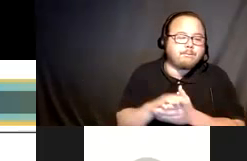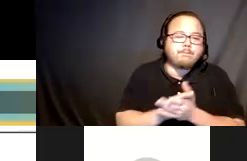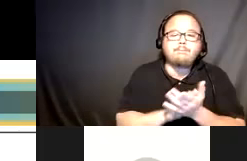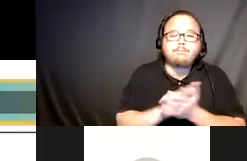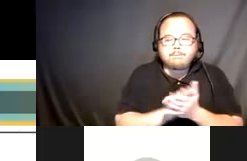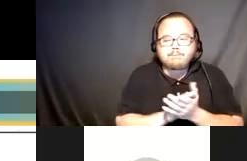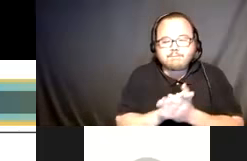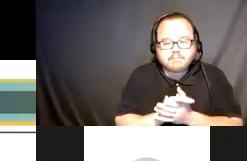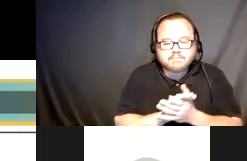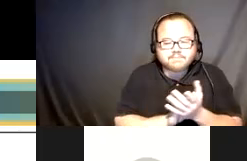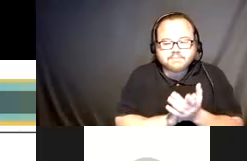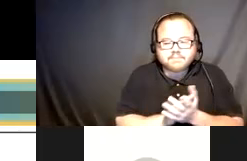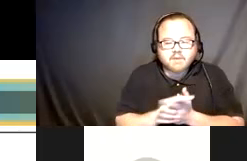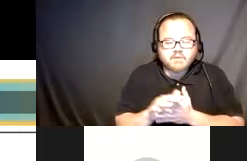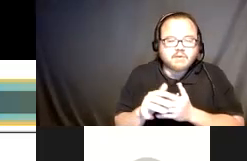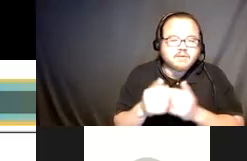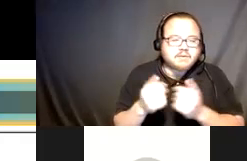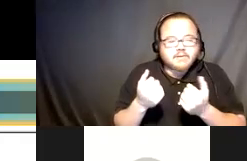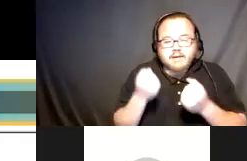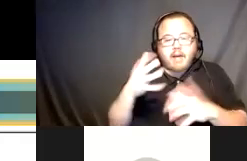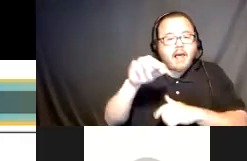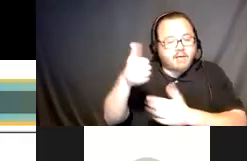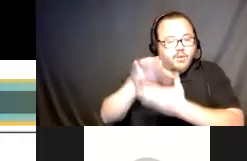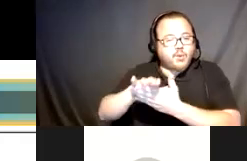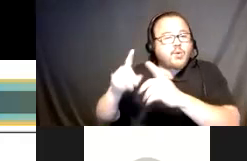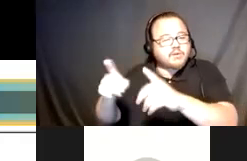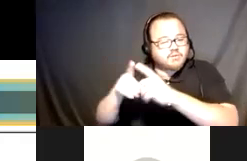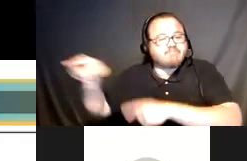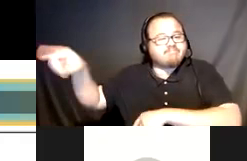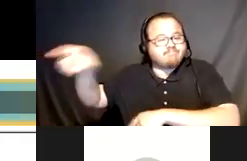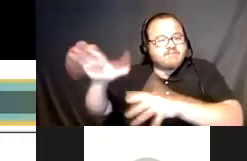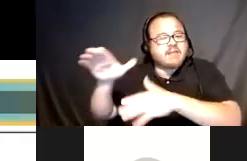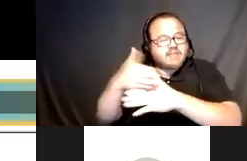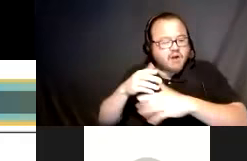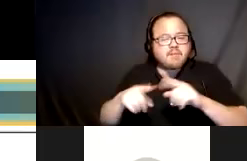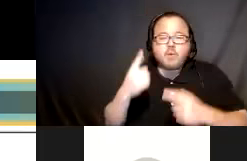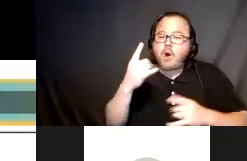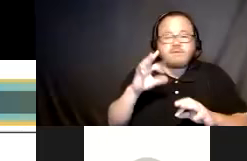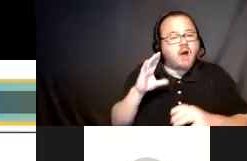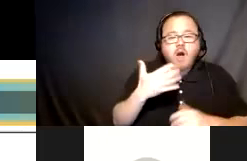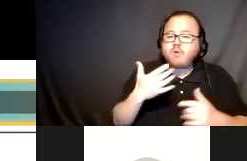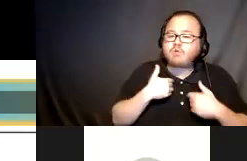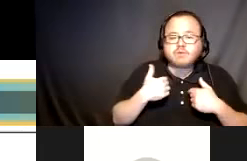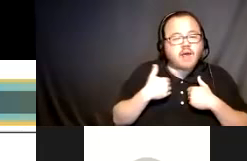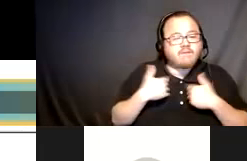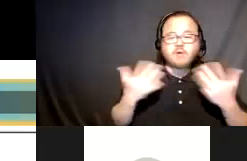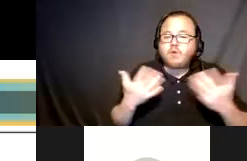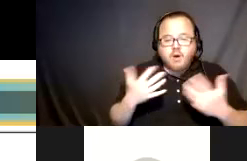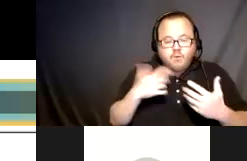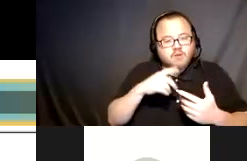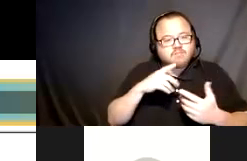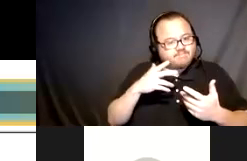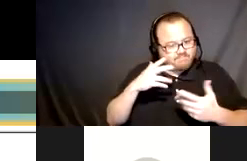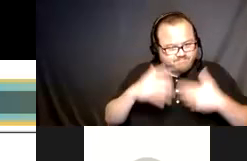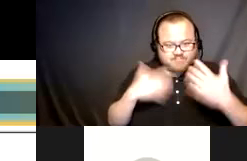for it's a lot of the things that other school districts have already shared. One of the other things that we have really gotten a hold of